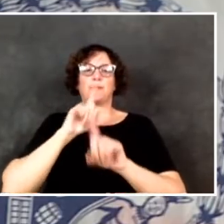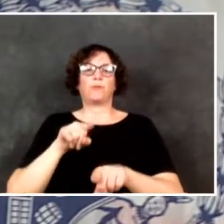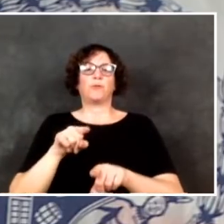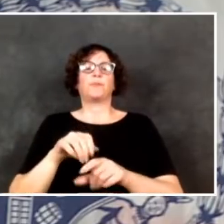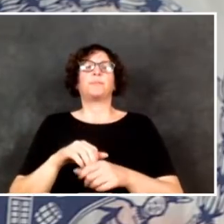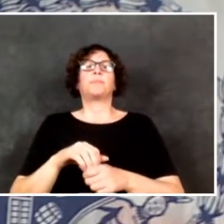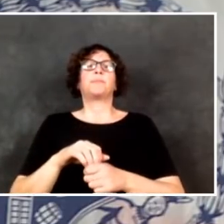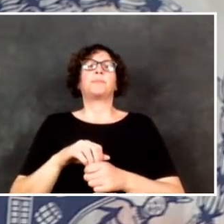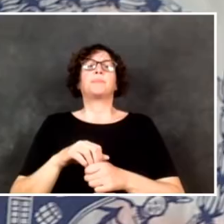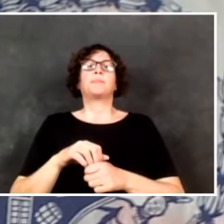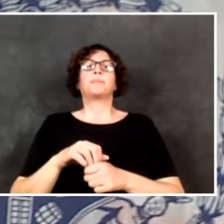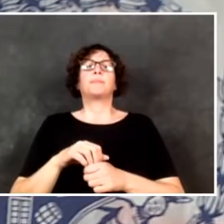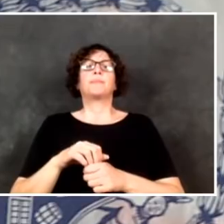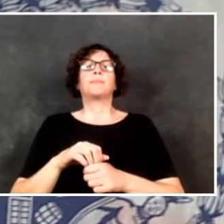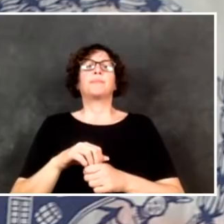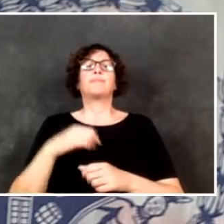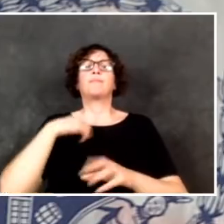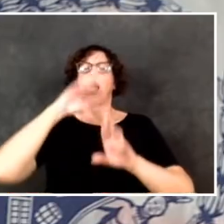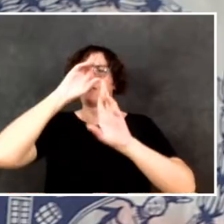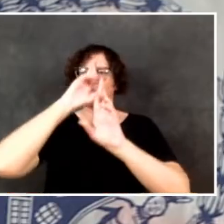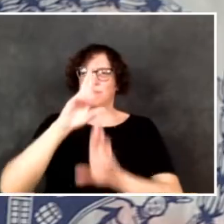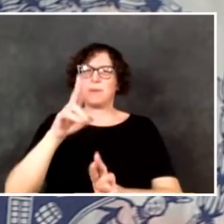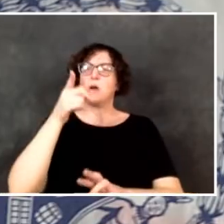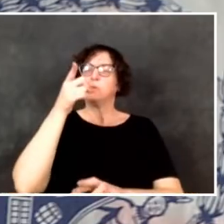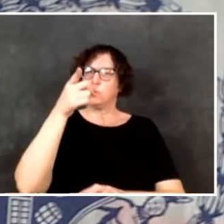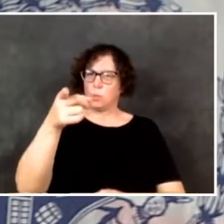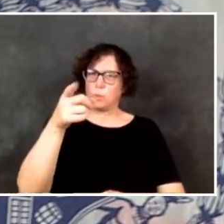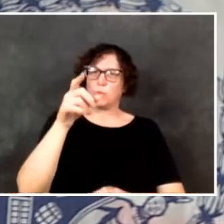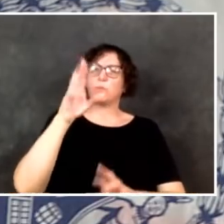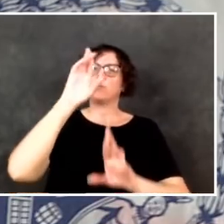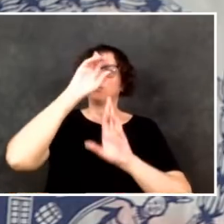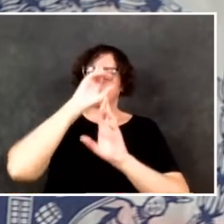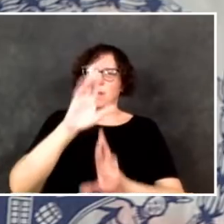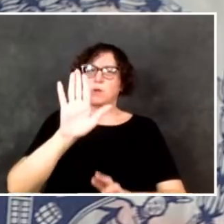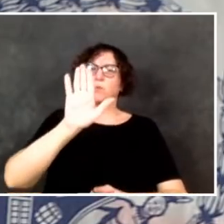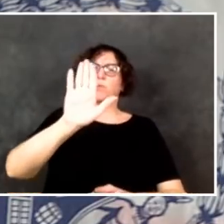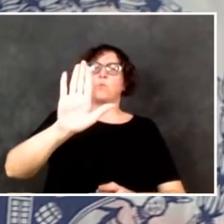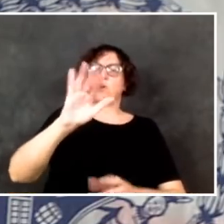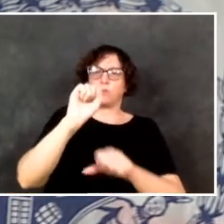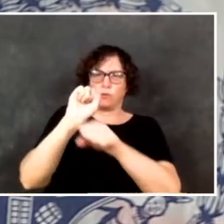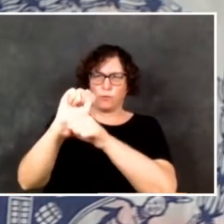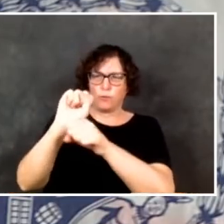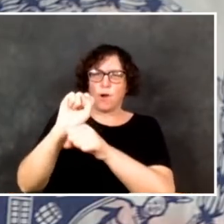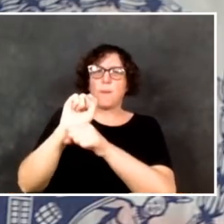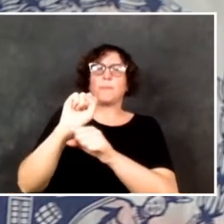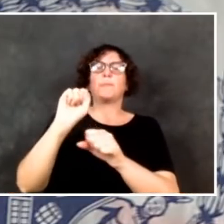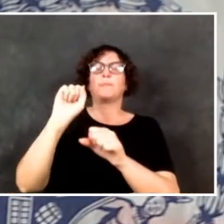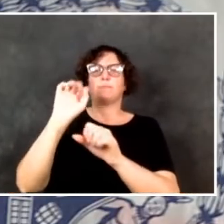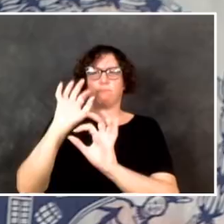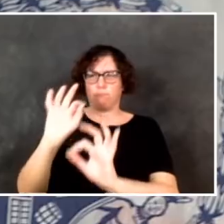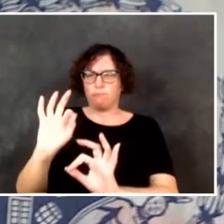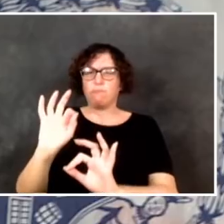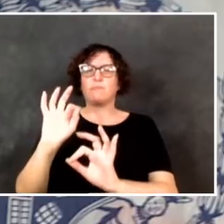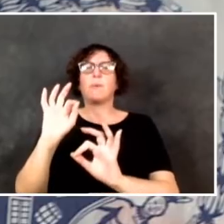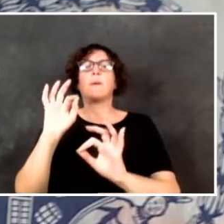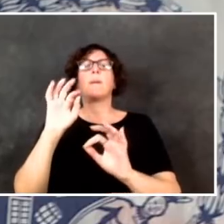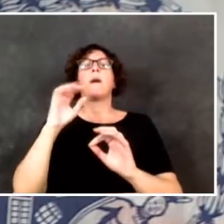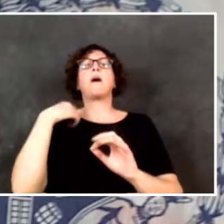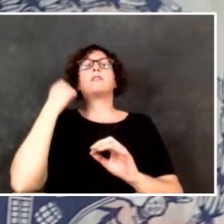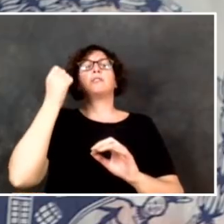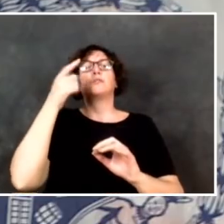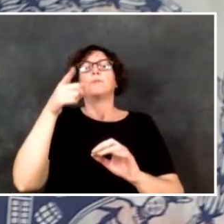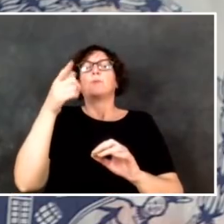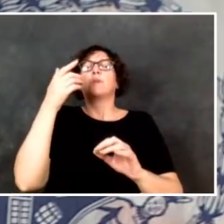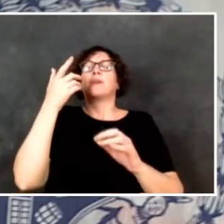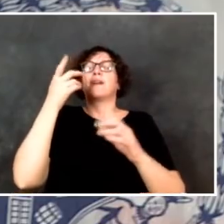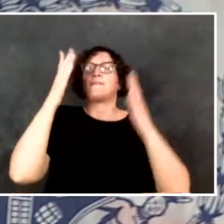media deeply, and I think you guys understandably focus on what you see as exceptional, but I